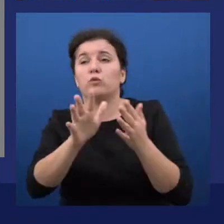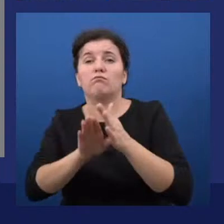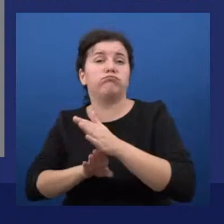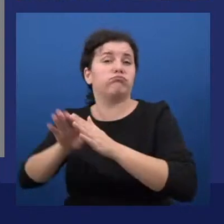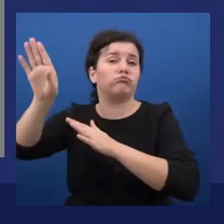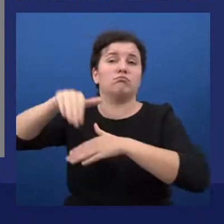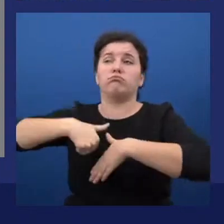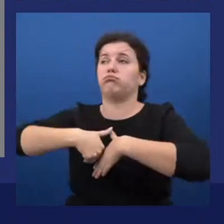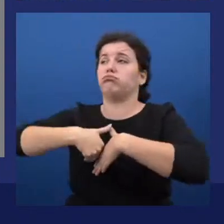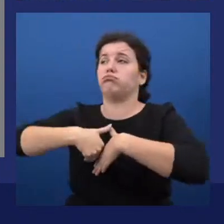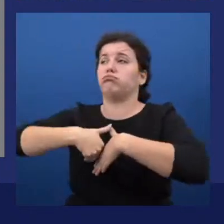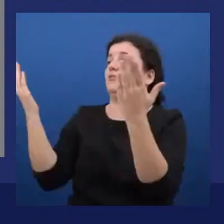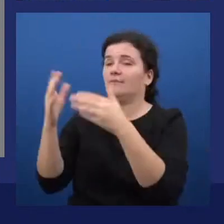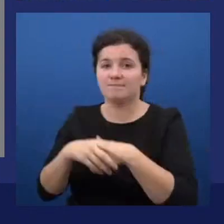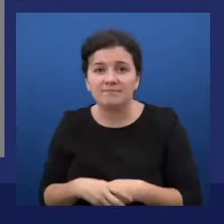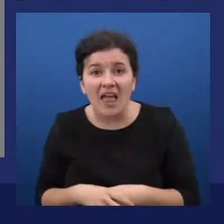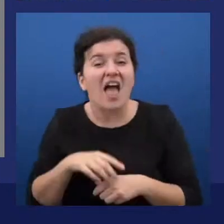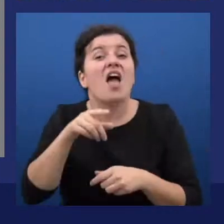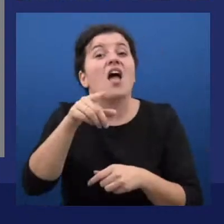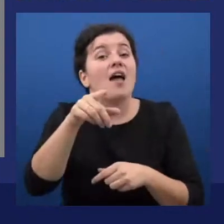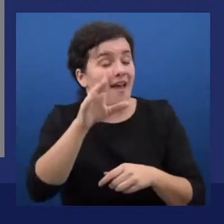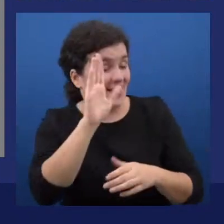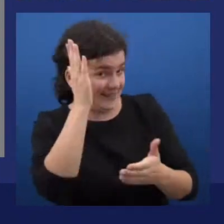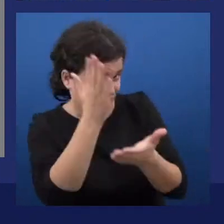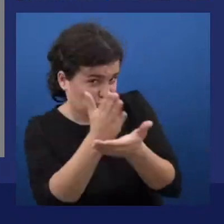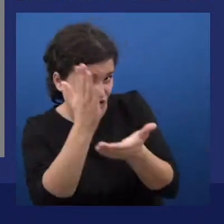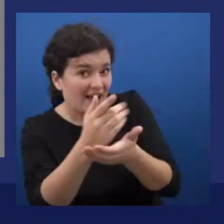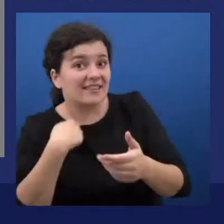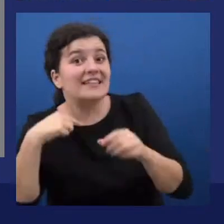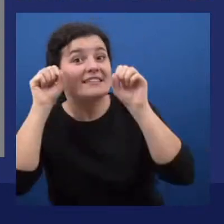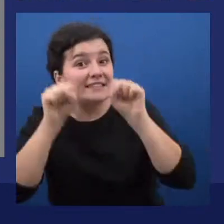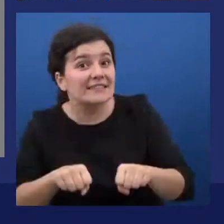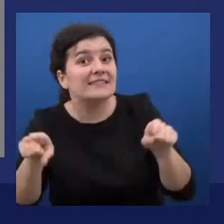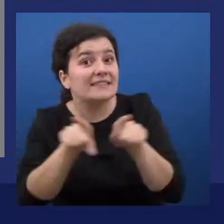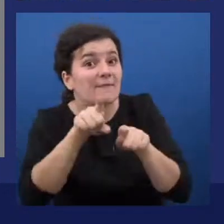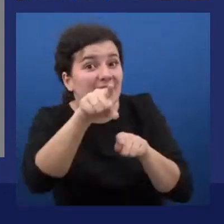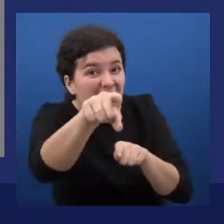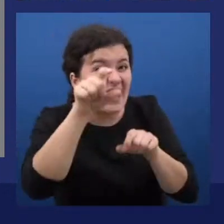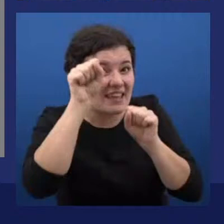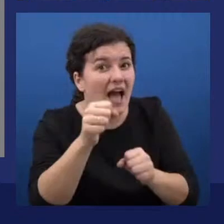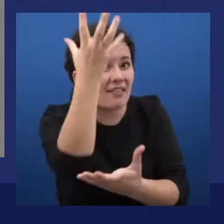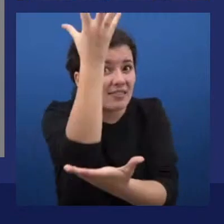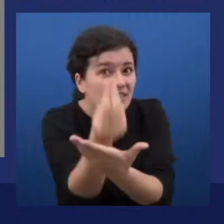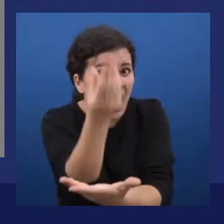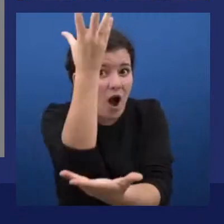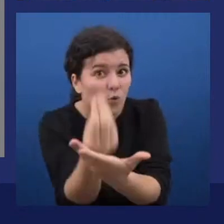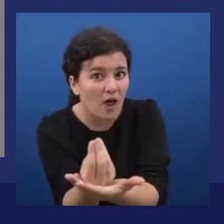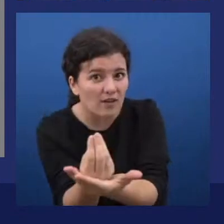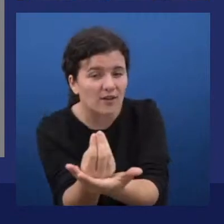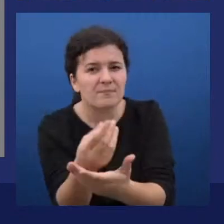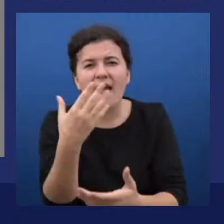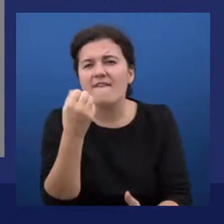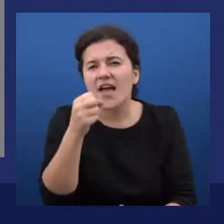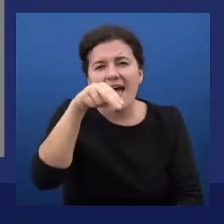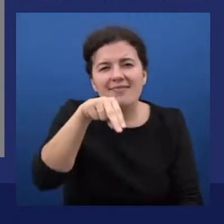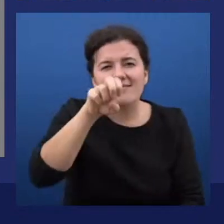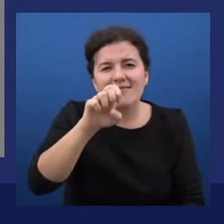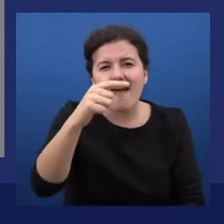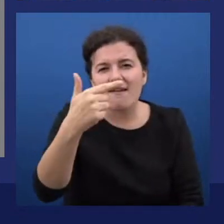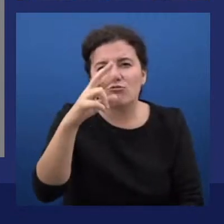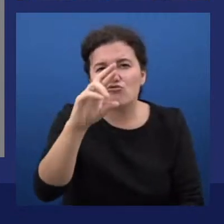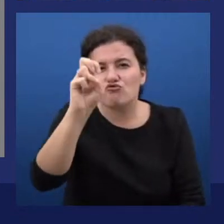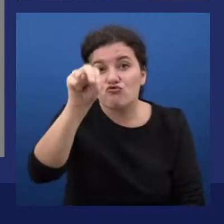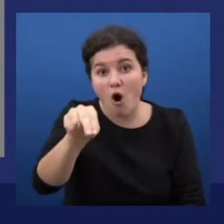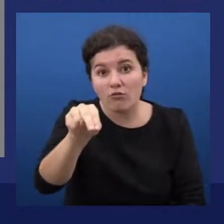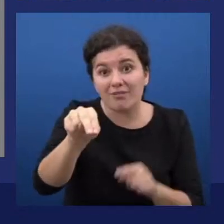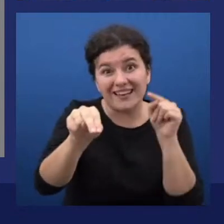can be downloaded, and you can actually look inside of the models. There's a really cool program called Netron, if you look that up. And if you